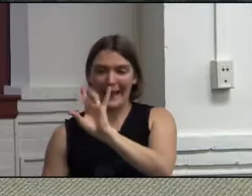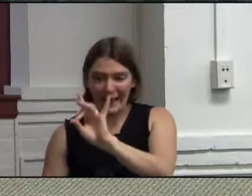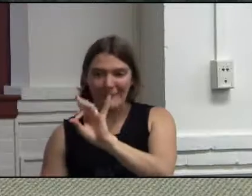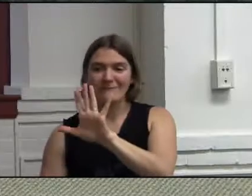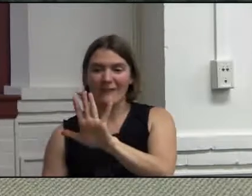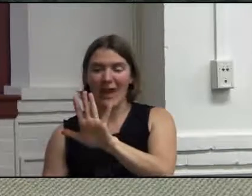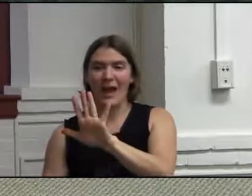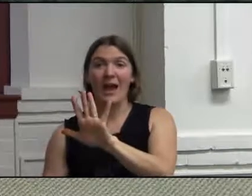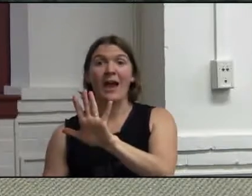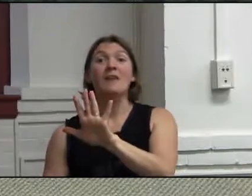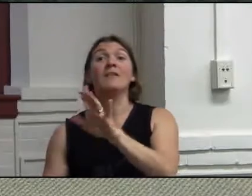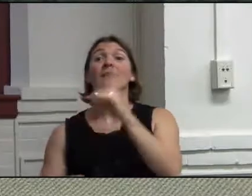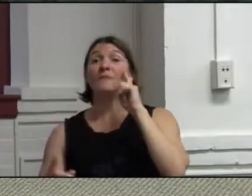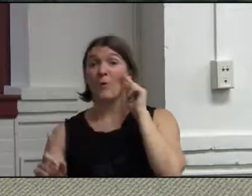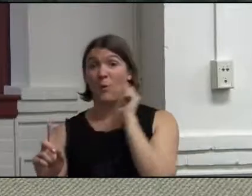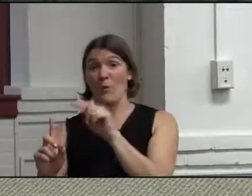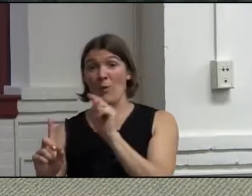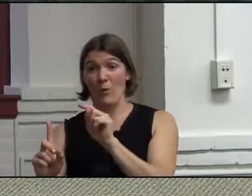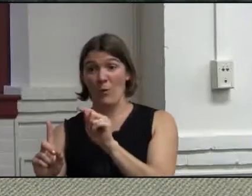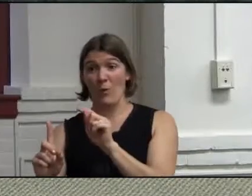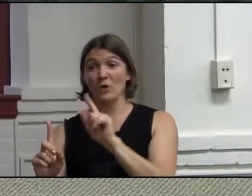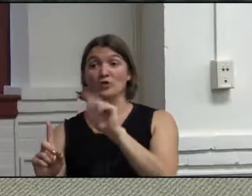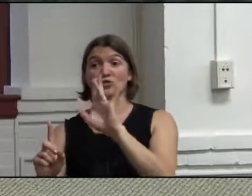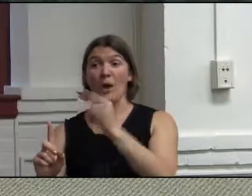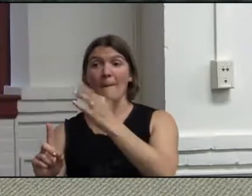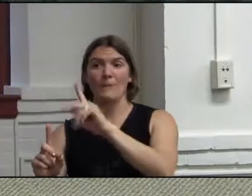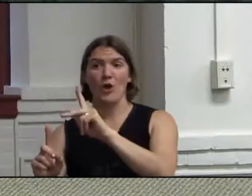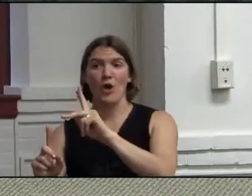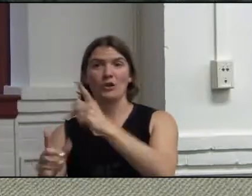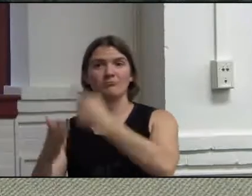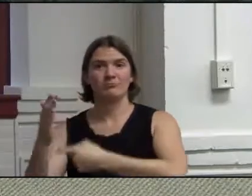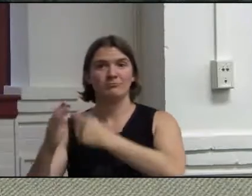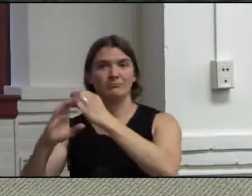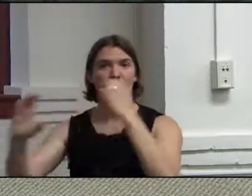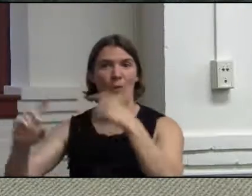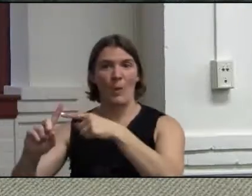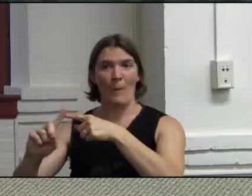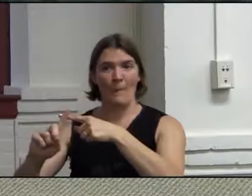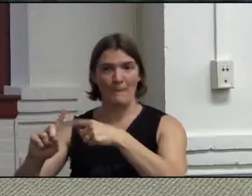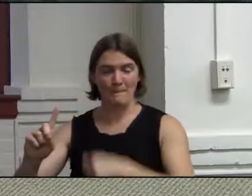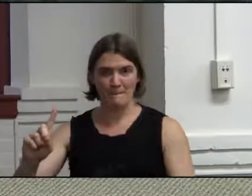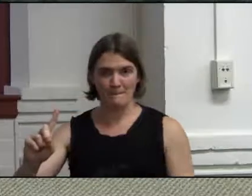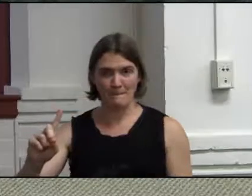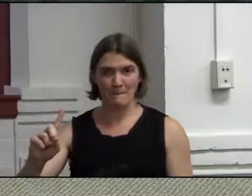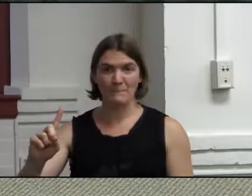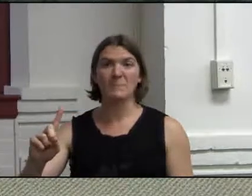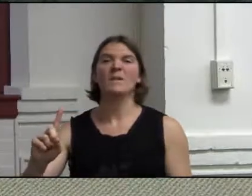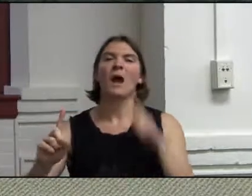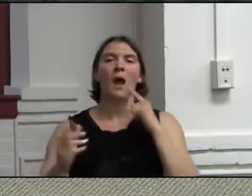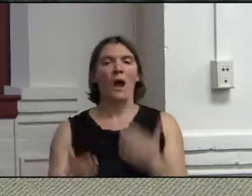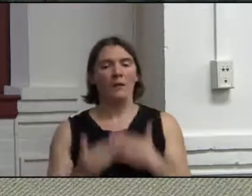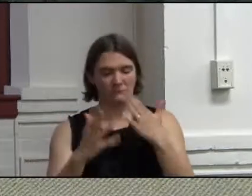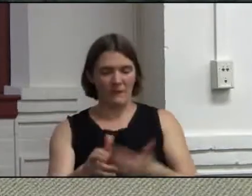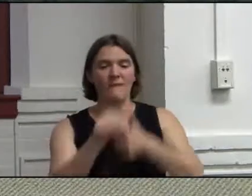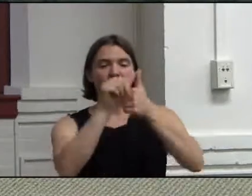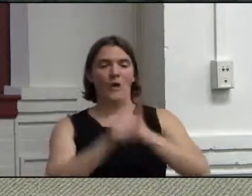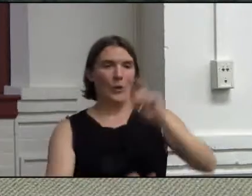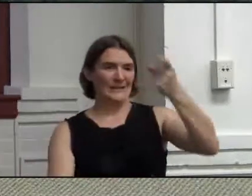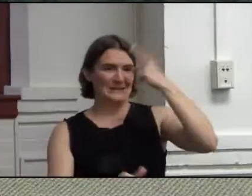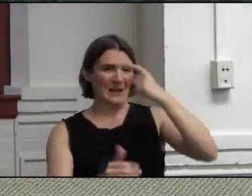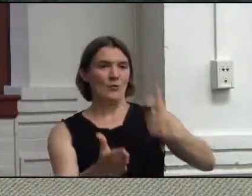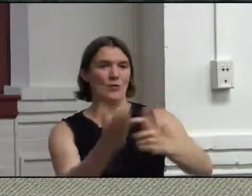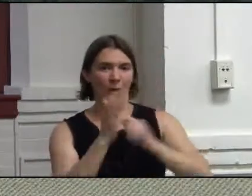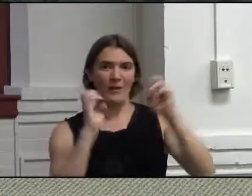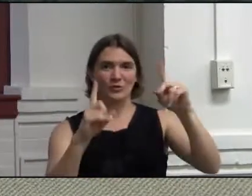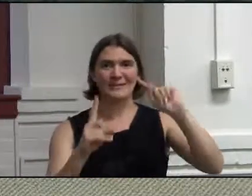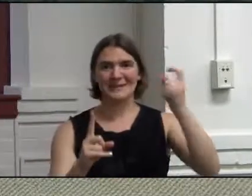$6.8785 per $100 of assessed valuation for the Tri-Park special assessment, and to ratify the state mandated